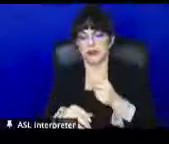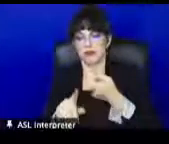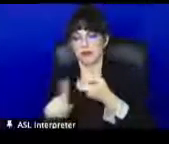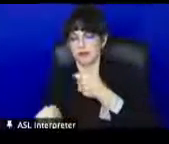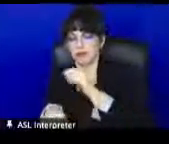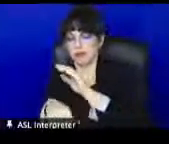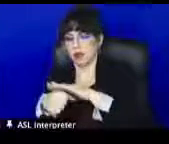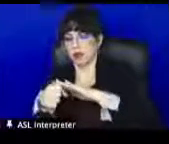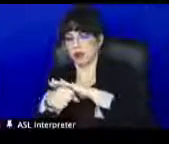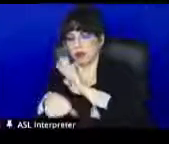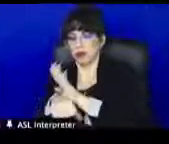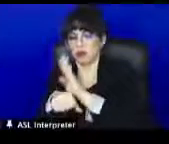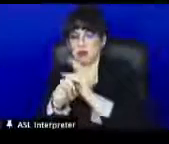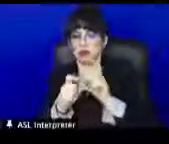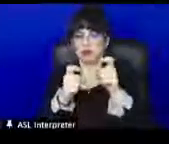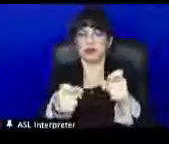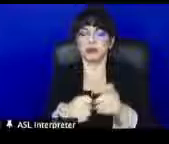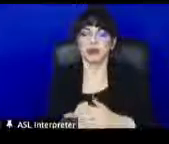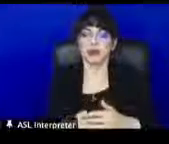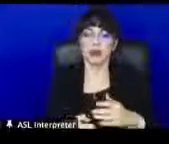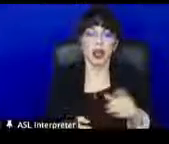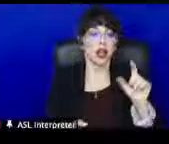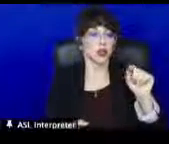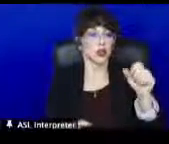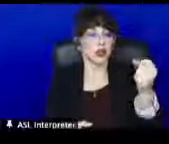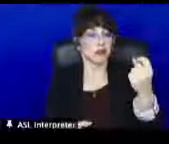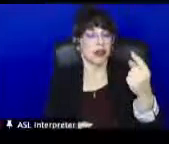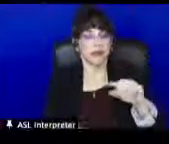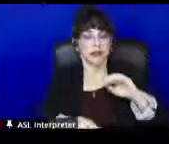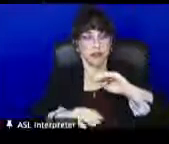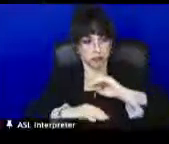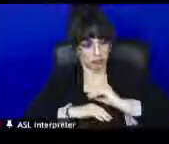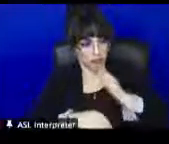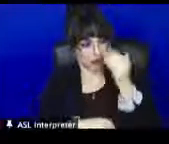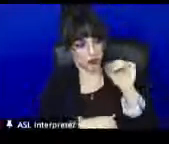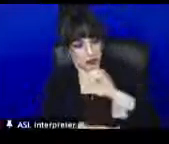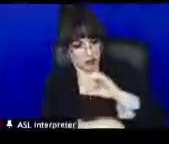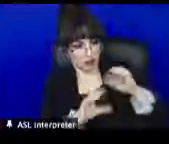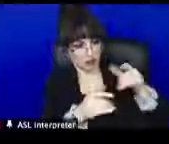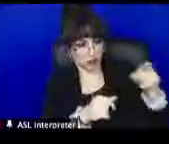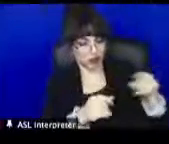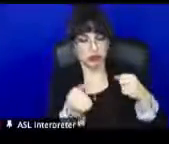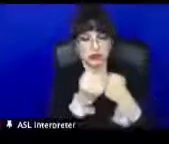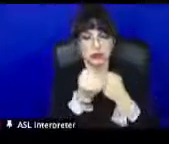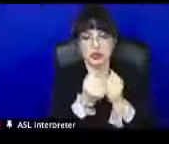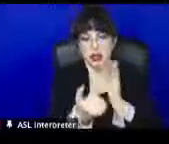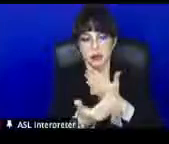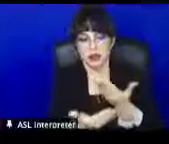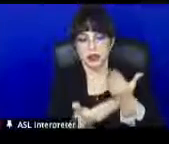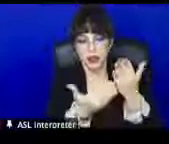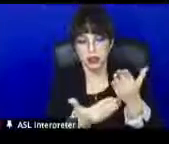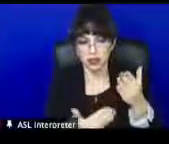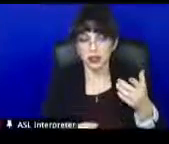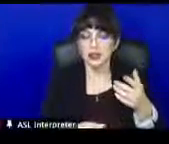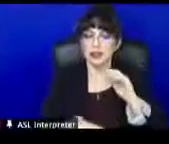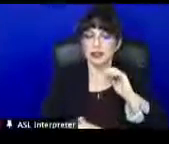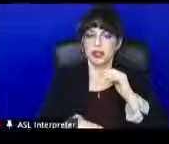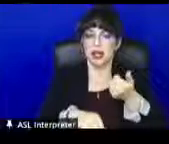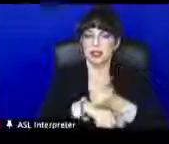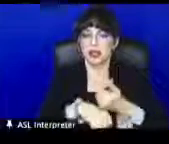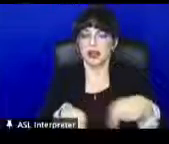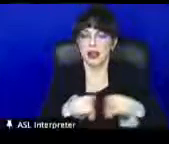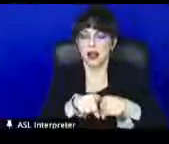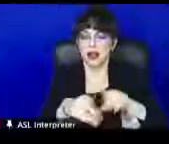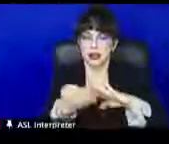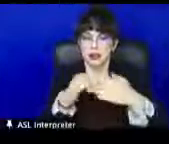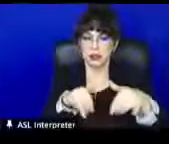And we were pleased that the commission in 2011 had a very favorable reaction to our suggestions that they were a community of interest, and we're hoping that